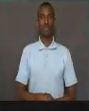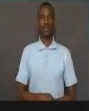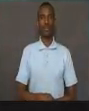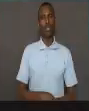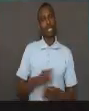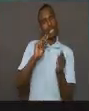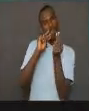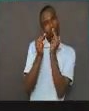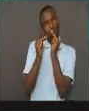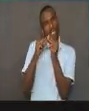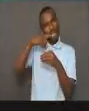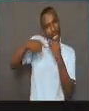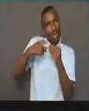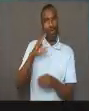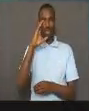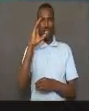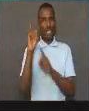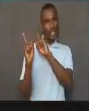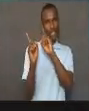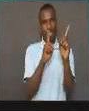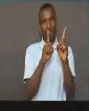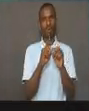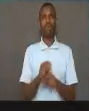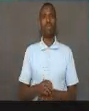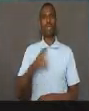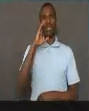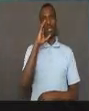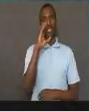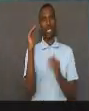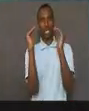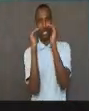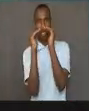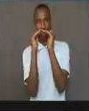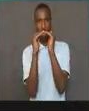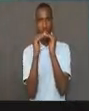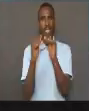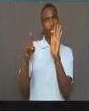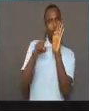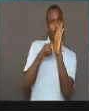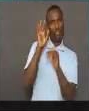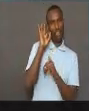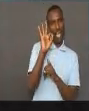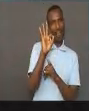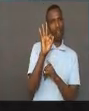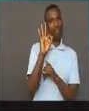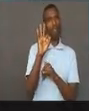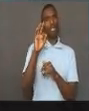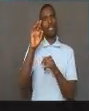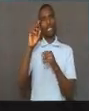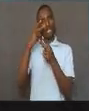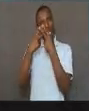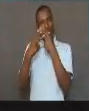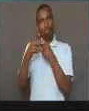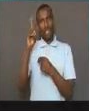For the moment about C, C equals negative f